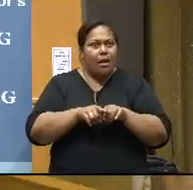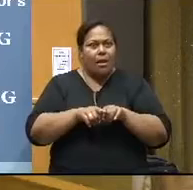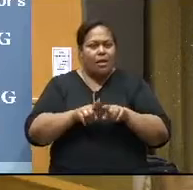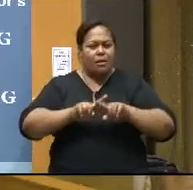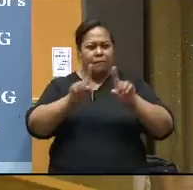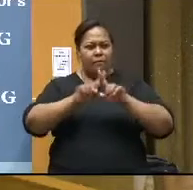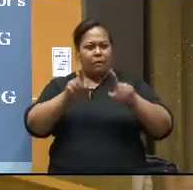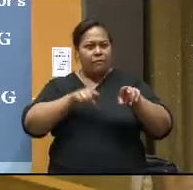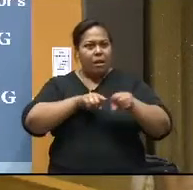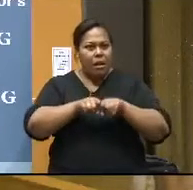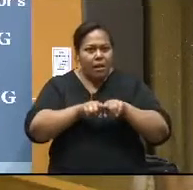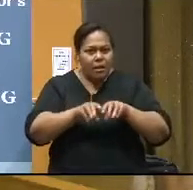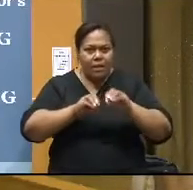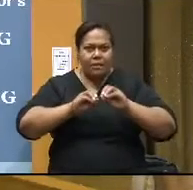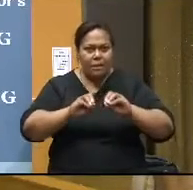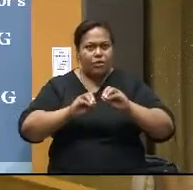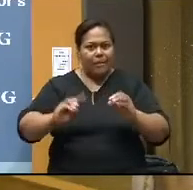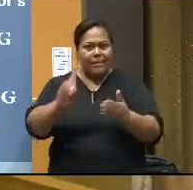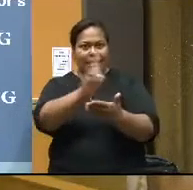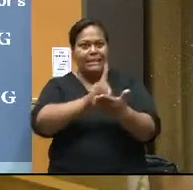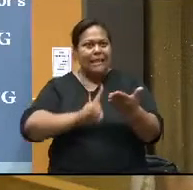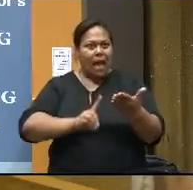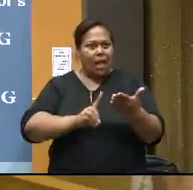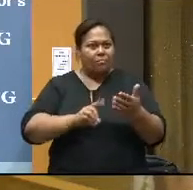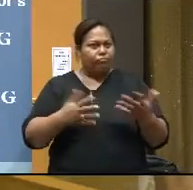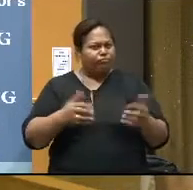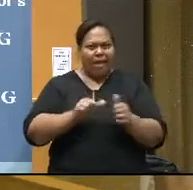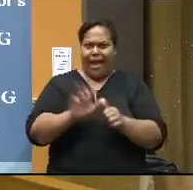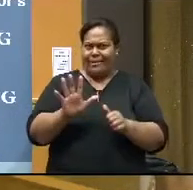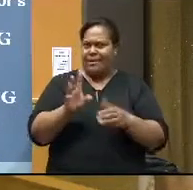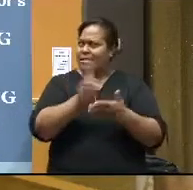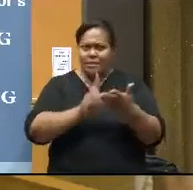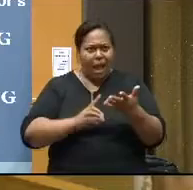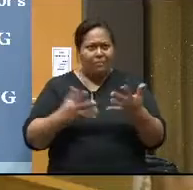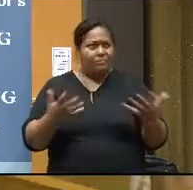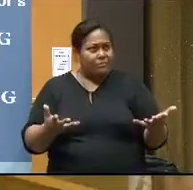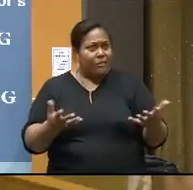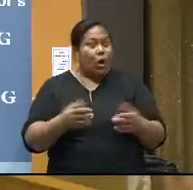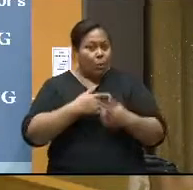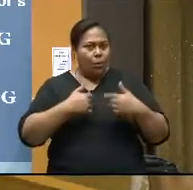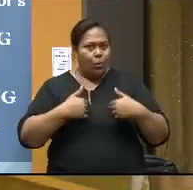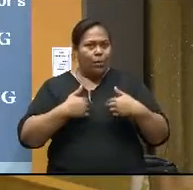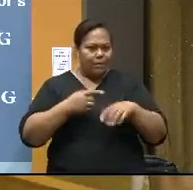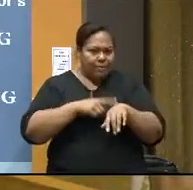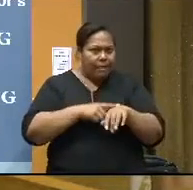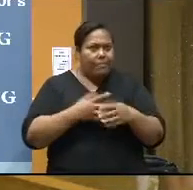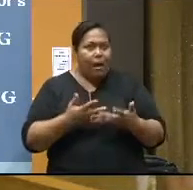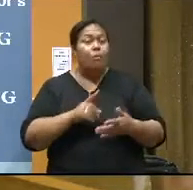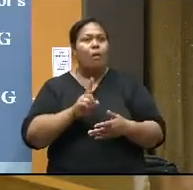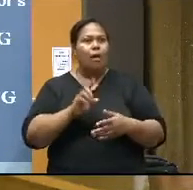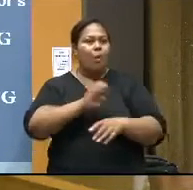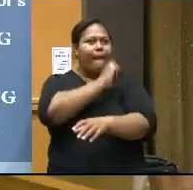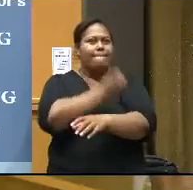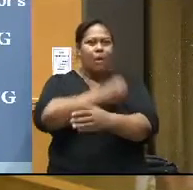by design, by good design, or by excellent design. we are in an era of